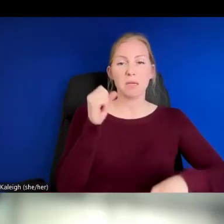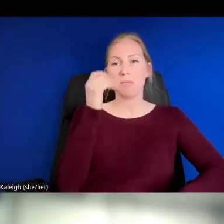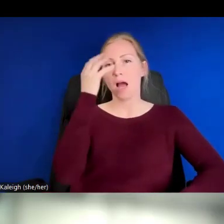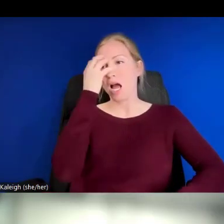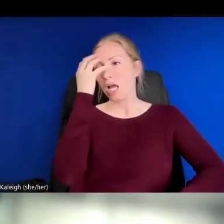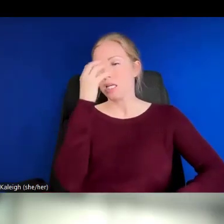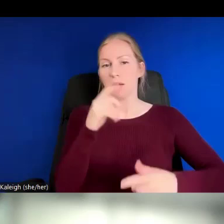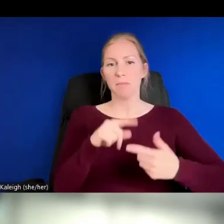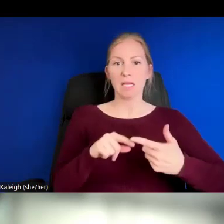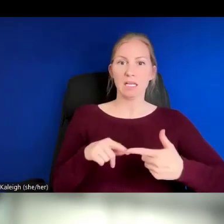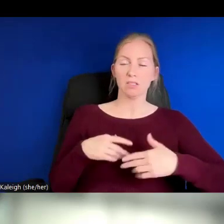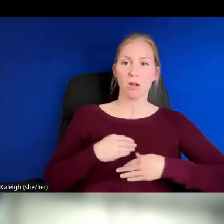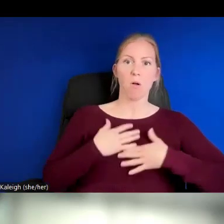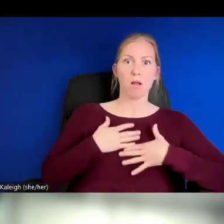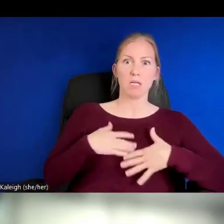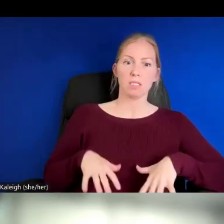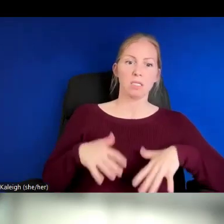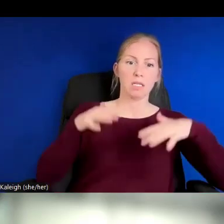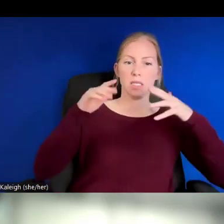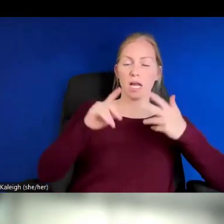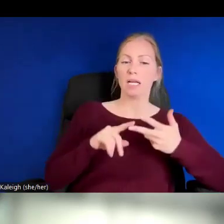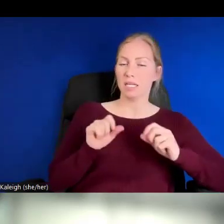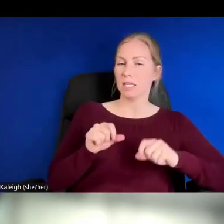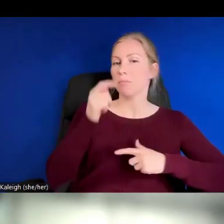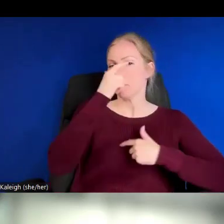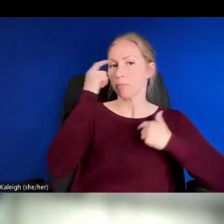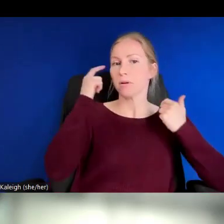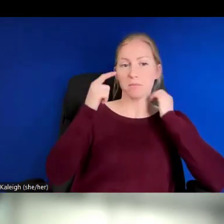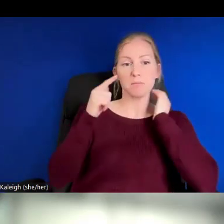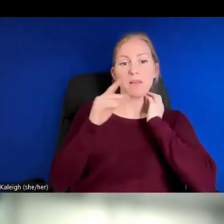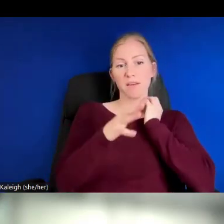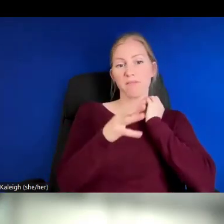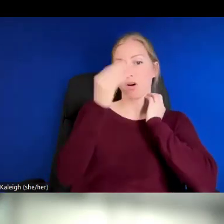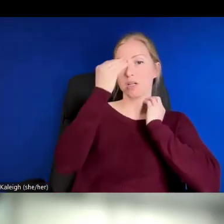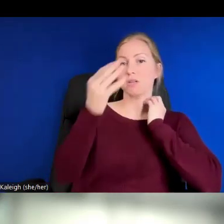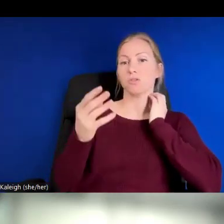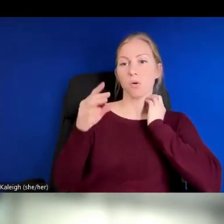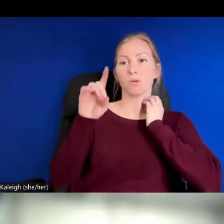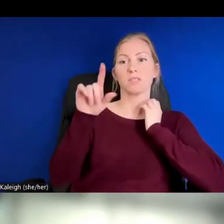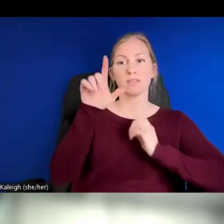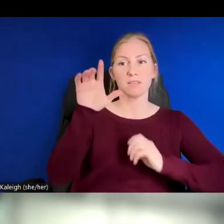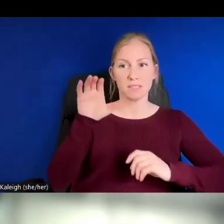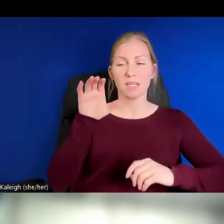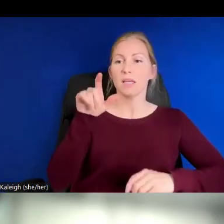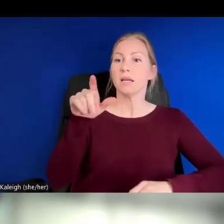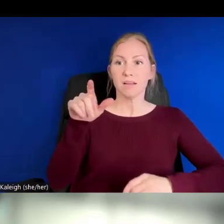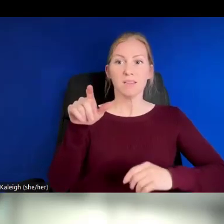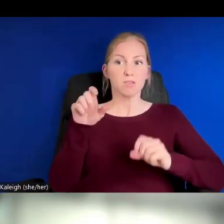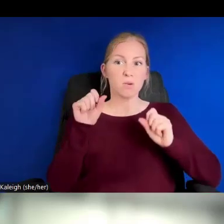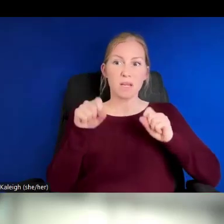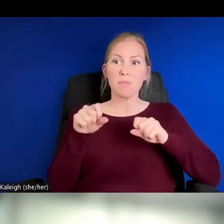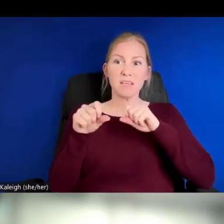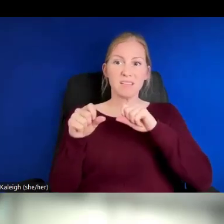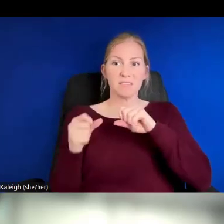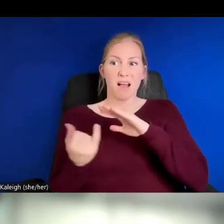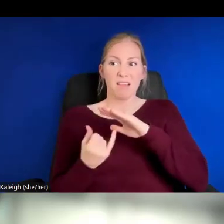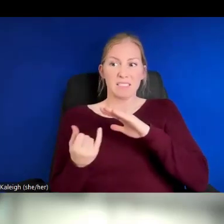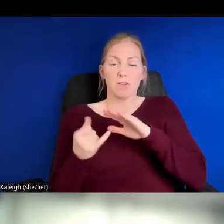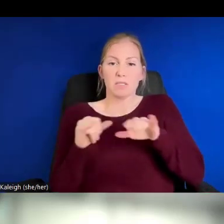to experience, and have told DLC that it can feel like being in solitary confinement at a prison.